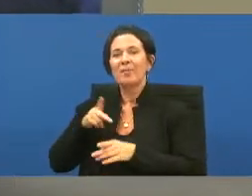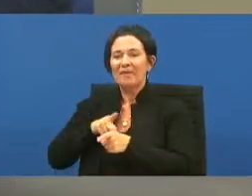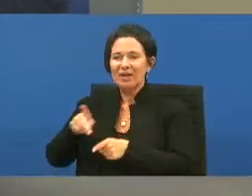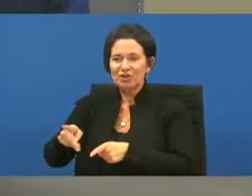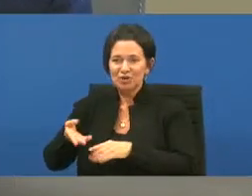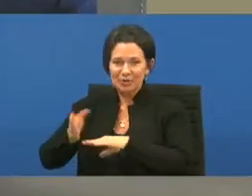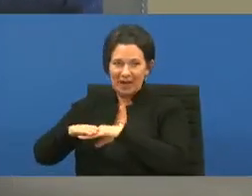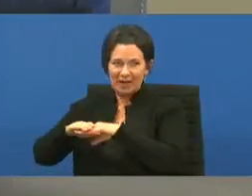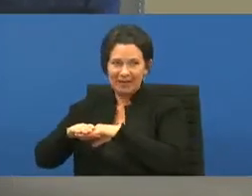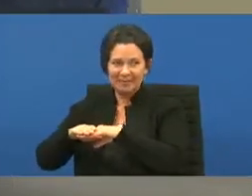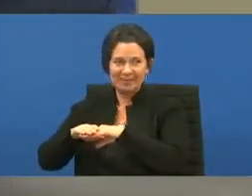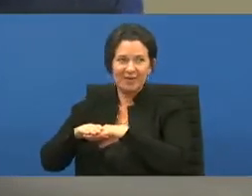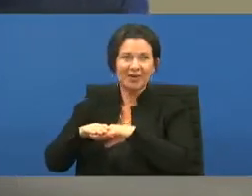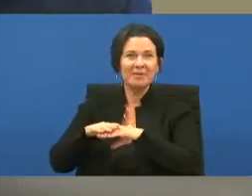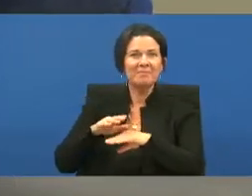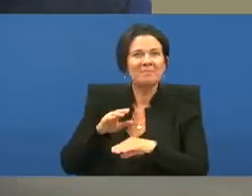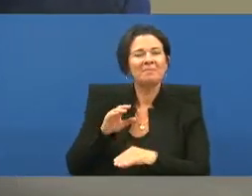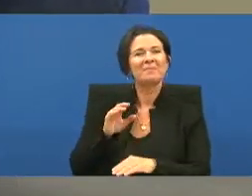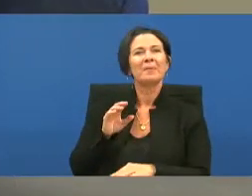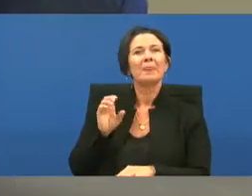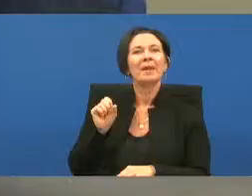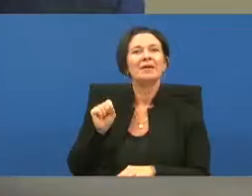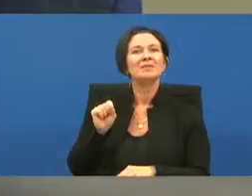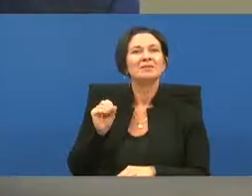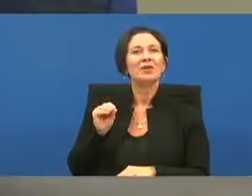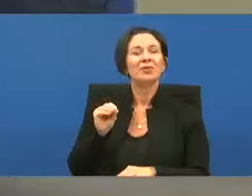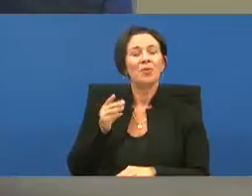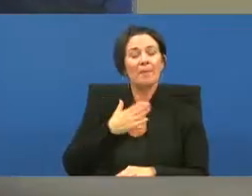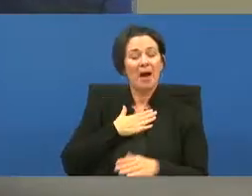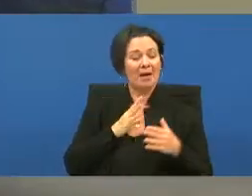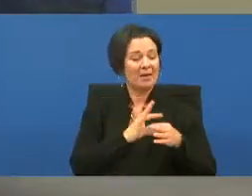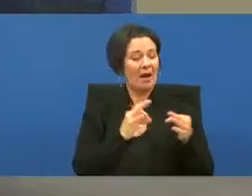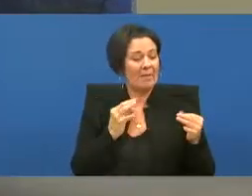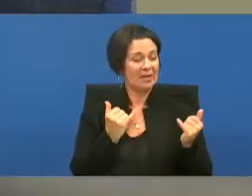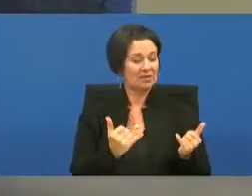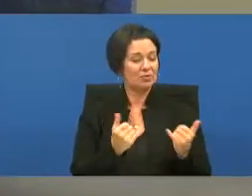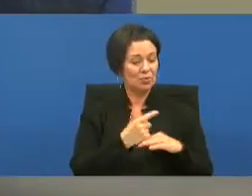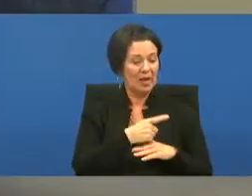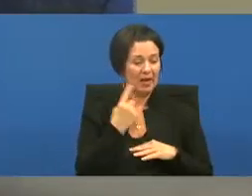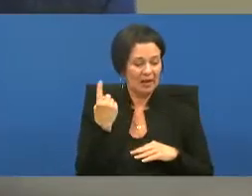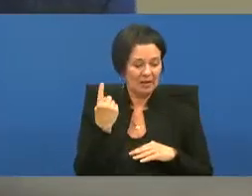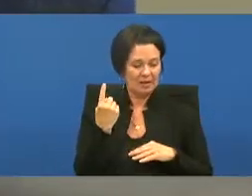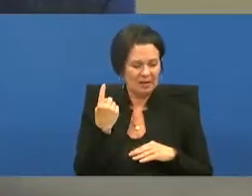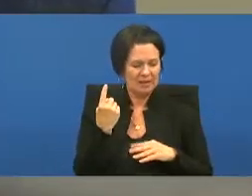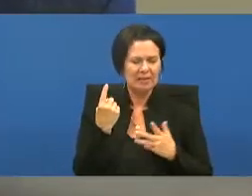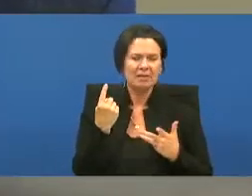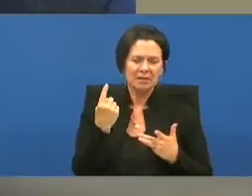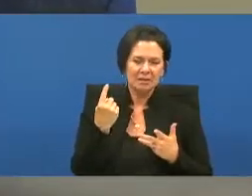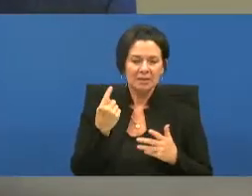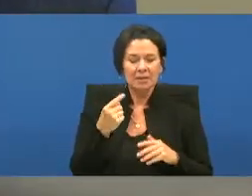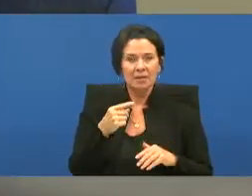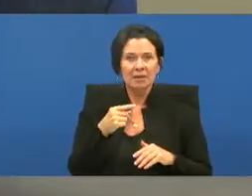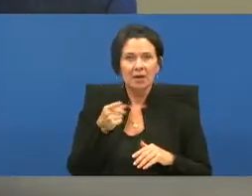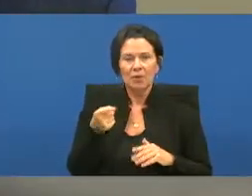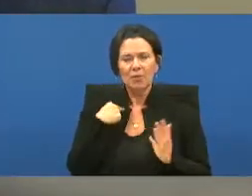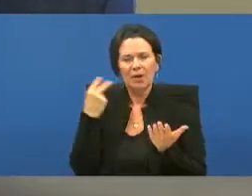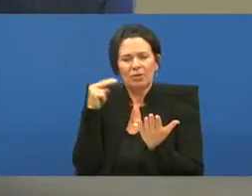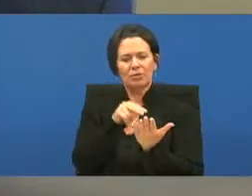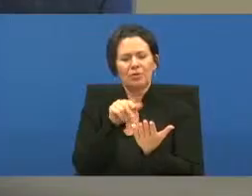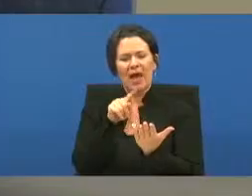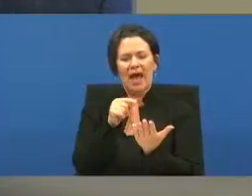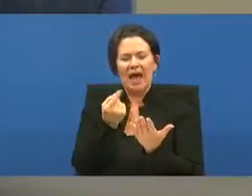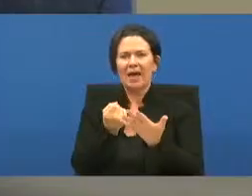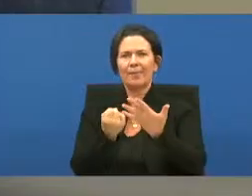today. What my comment is today is really looking at the priorities of our